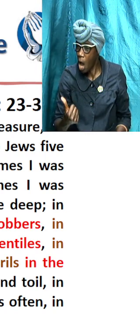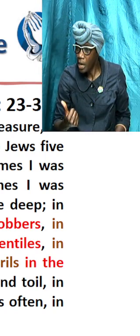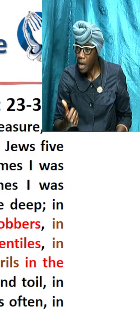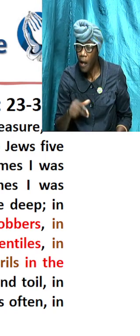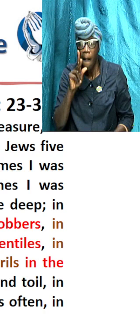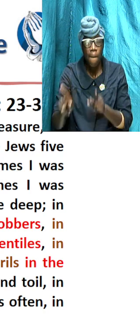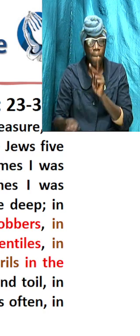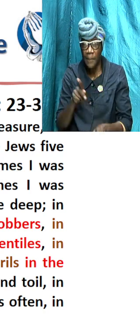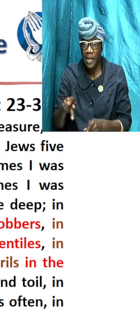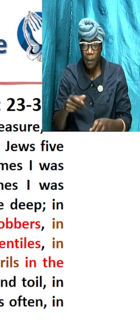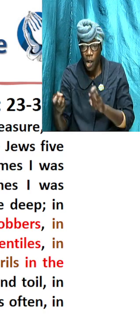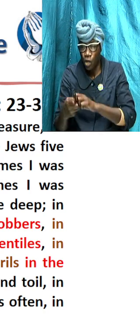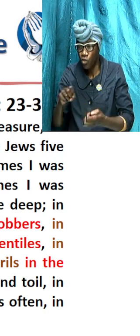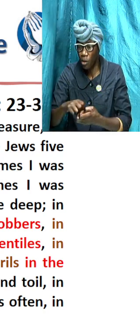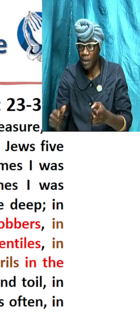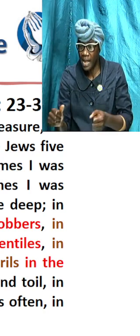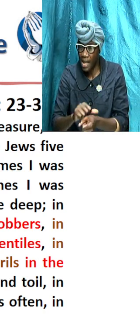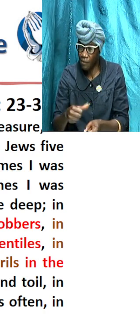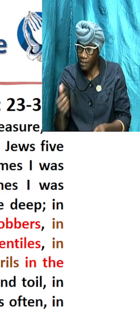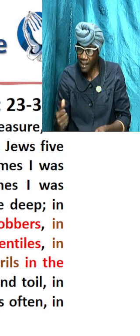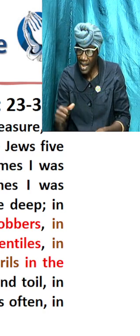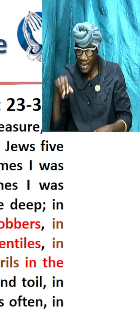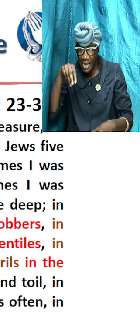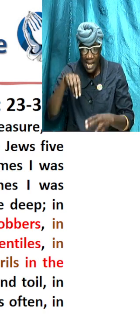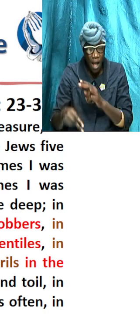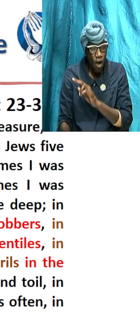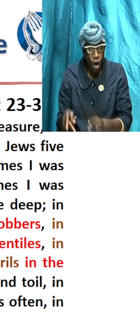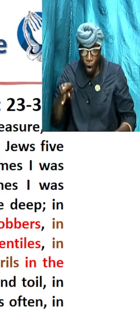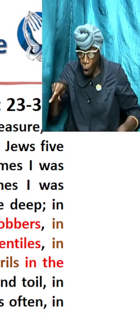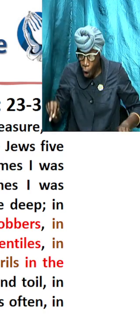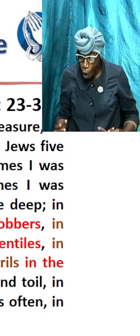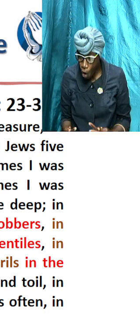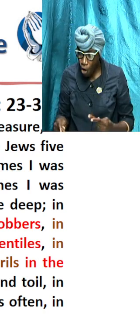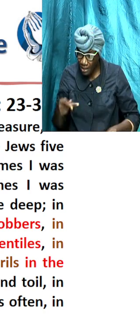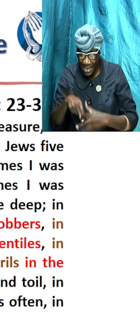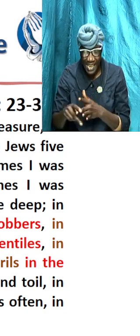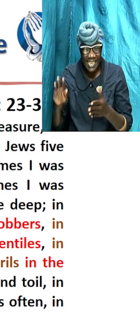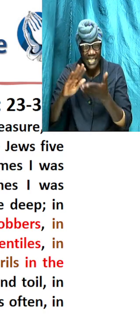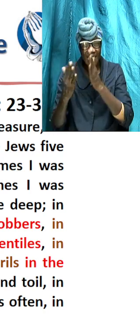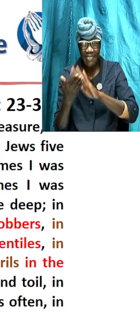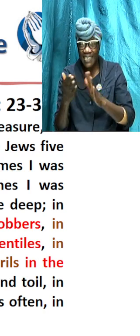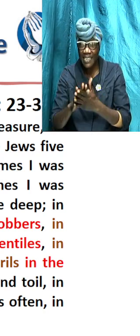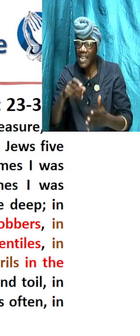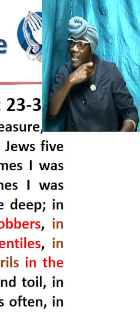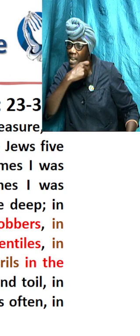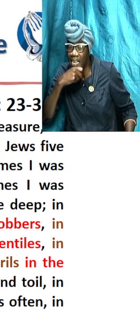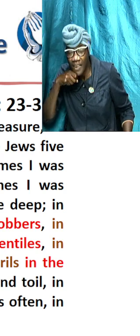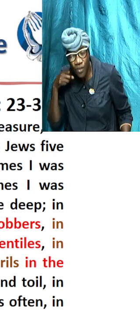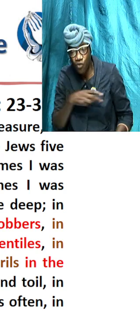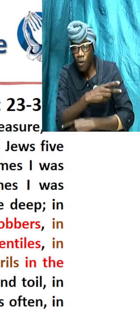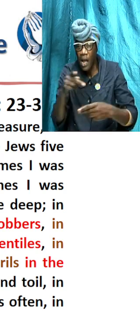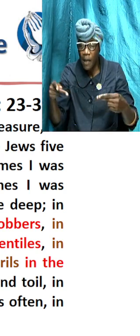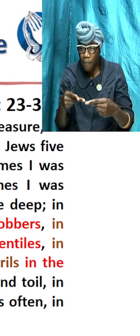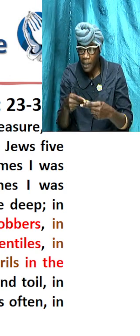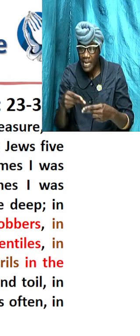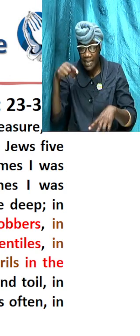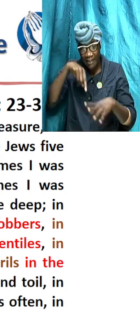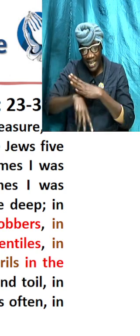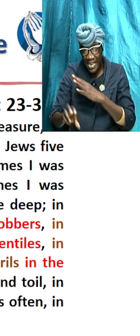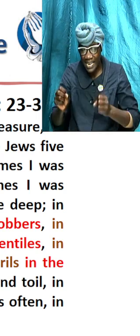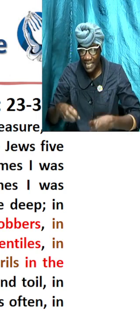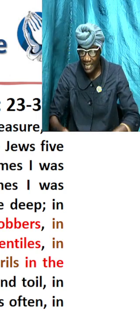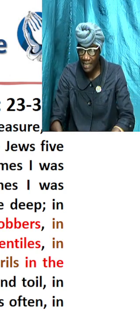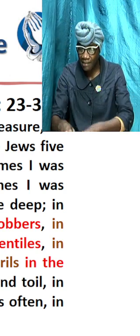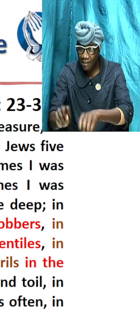every side. In perils in the city, in perils in the wilderness, in perils in the sea, in